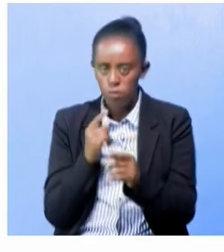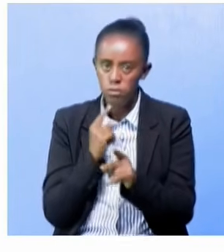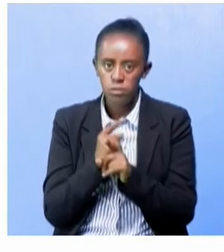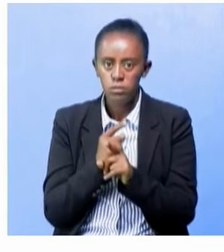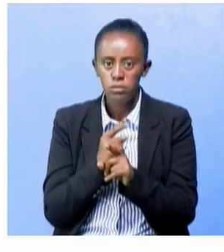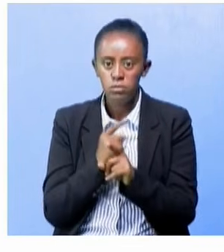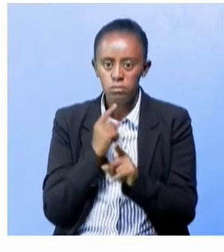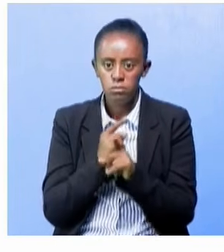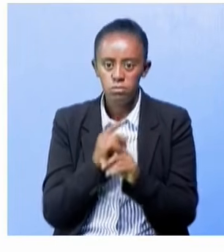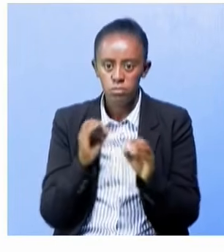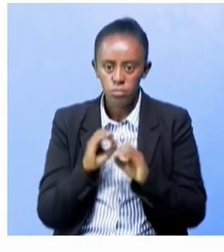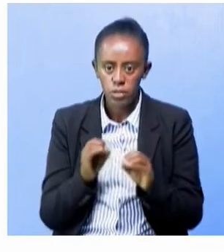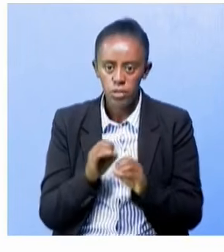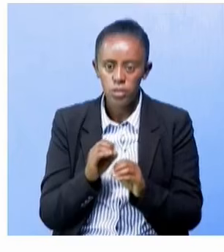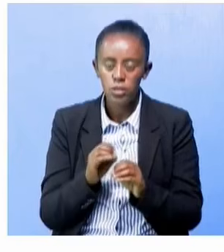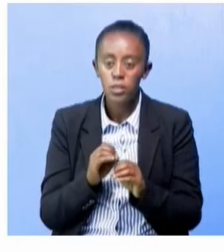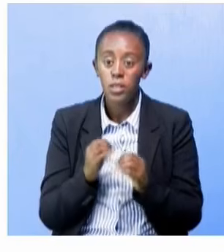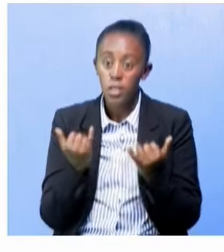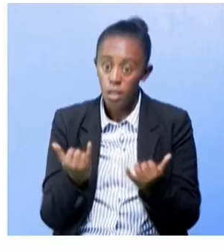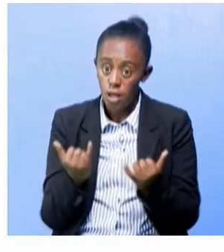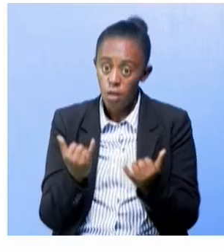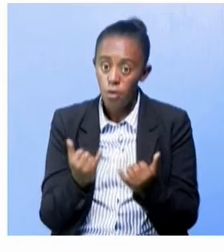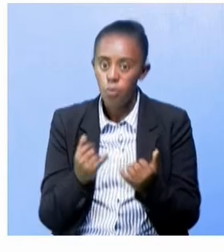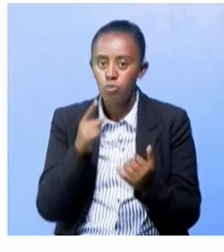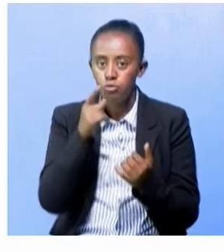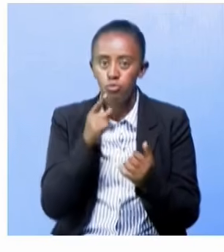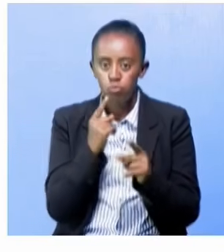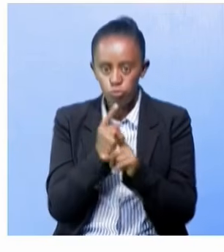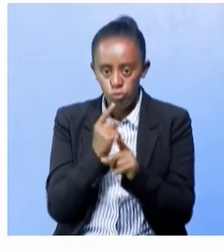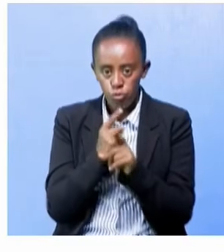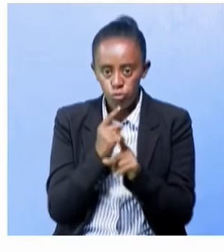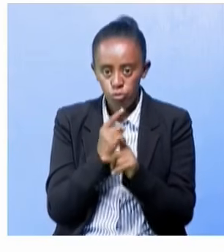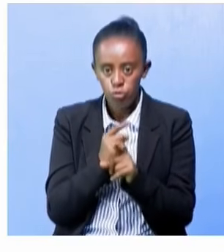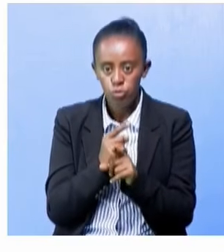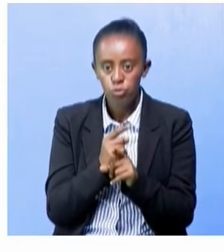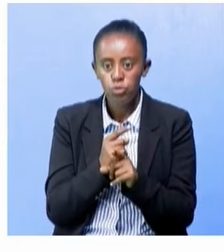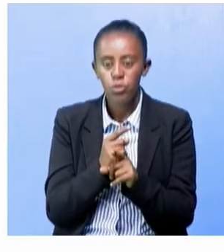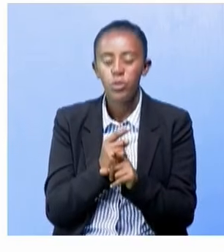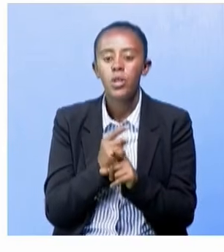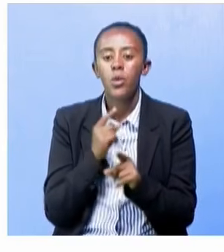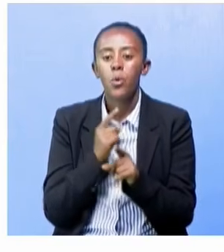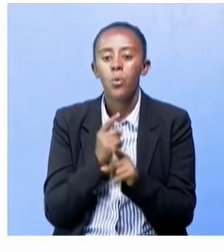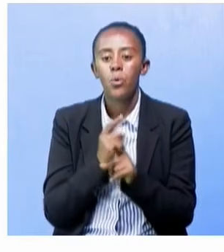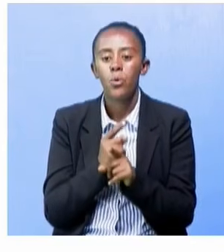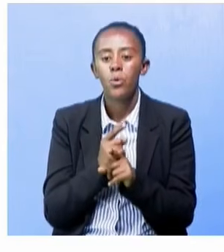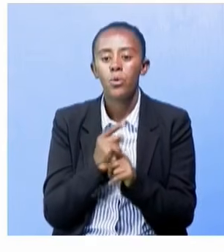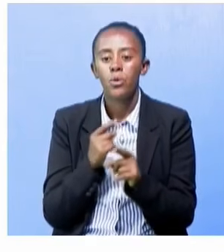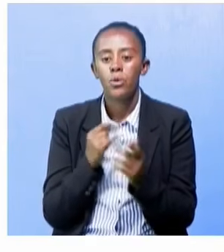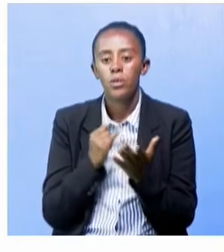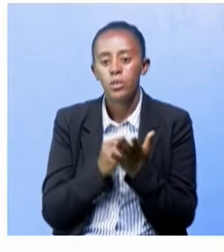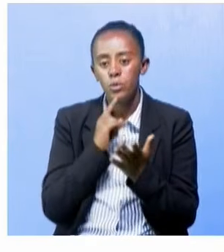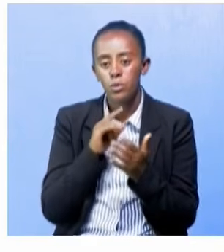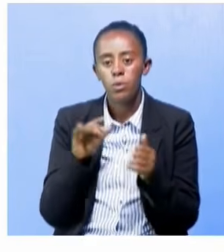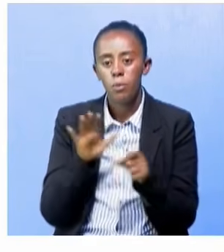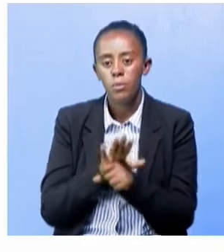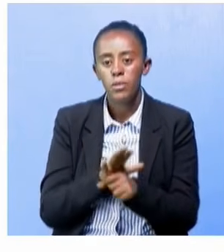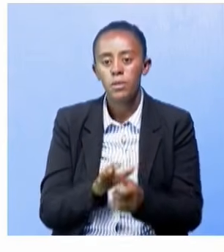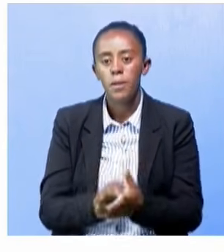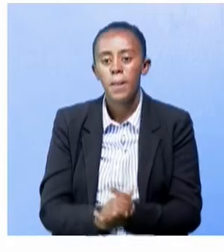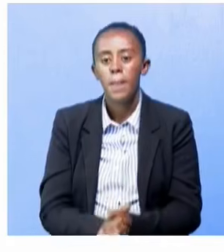order. Now it is time to put them in the correct order, then it will be one complete